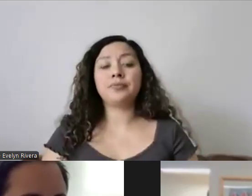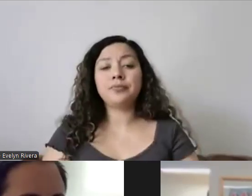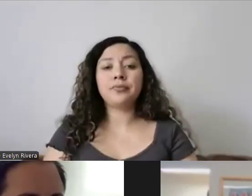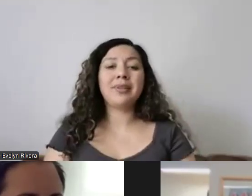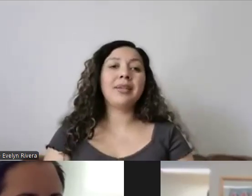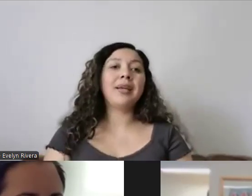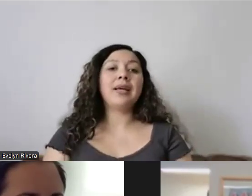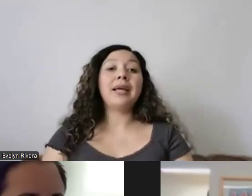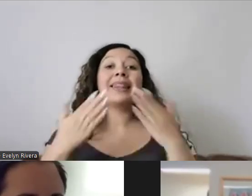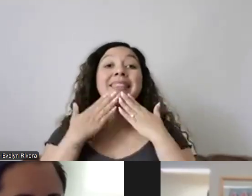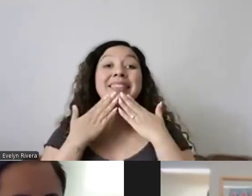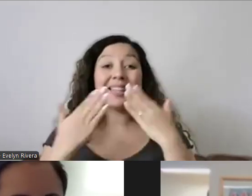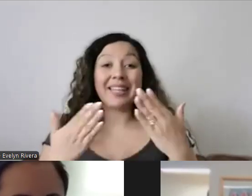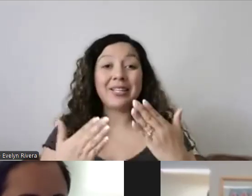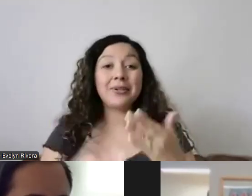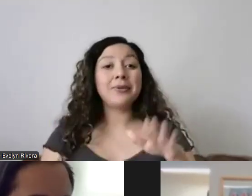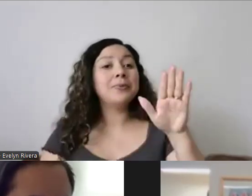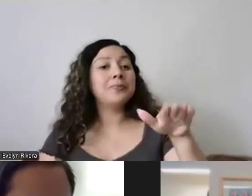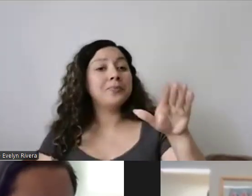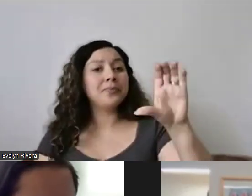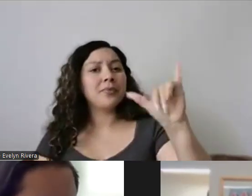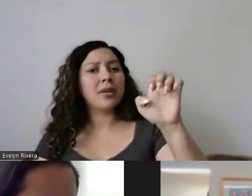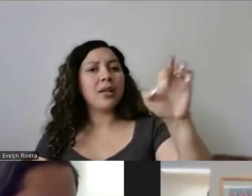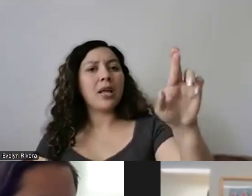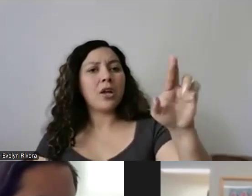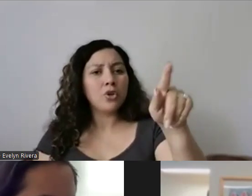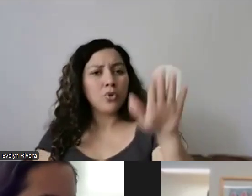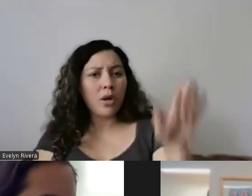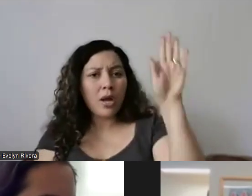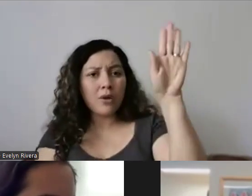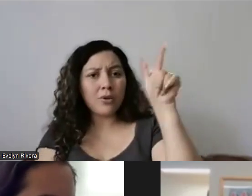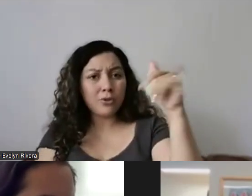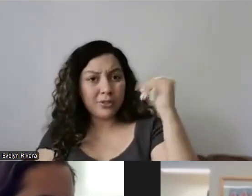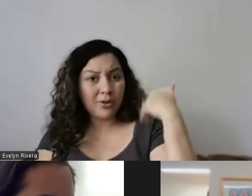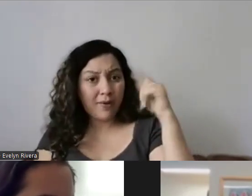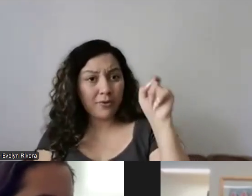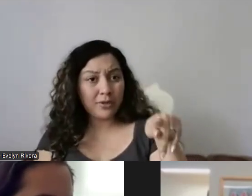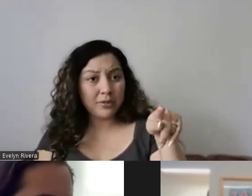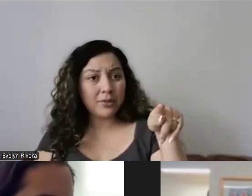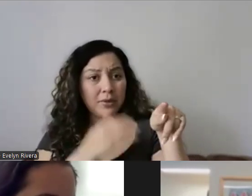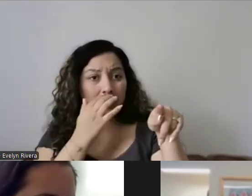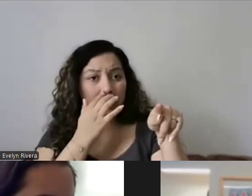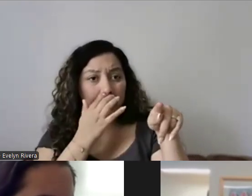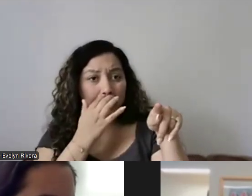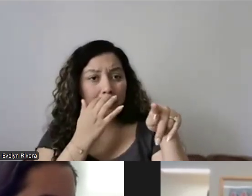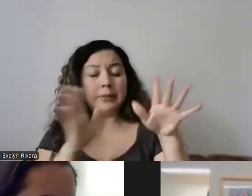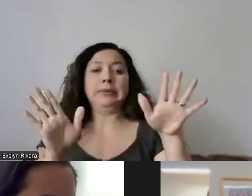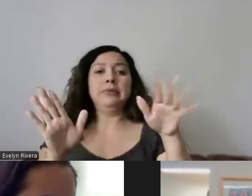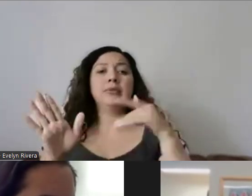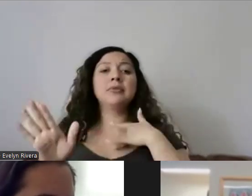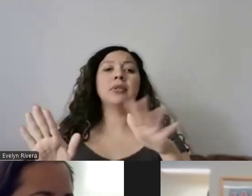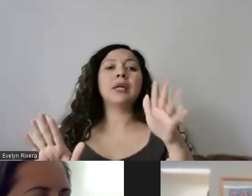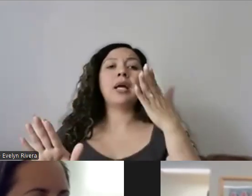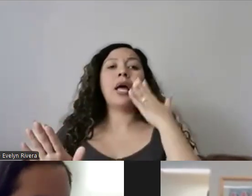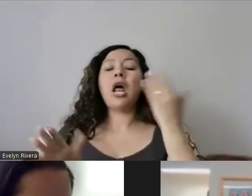Thank you. Claire, you had your hand up. Do you still have a question? Yeah, well, I don't want to restate